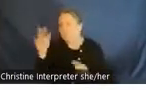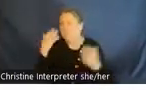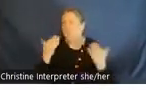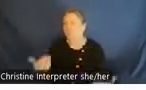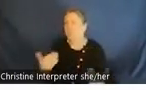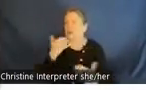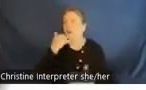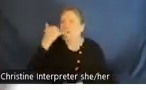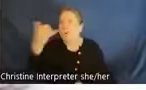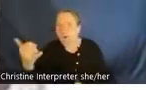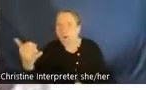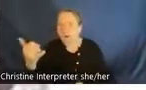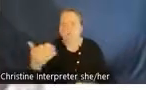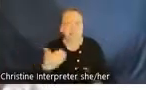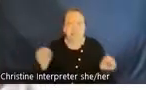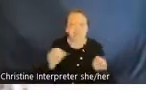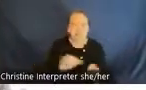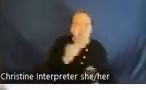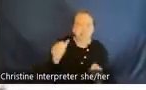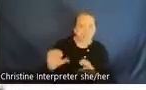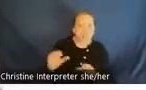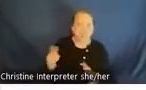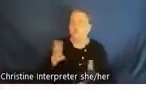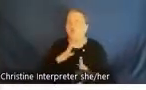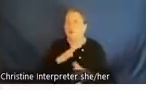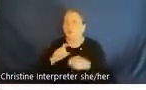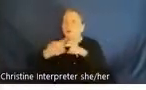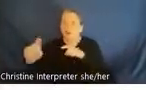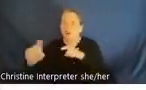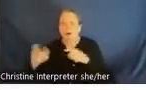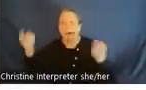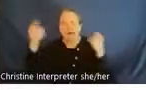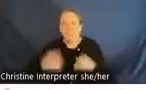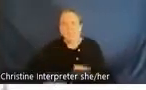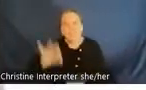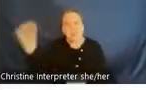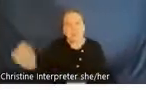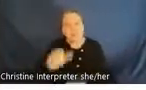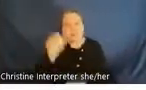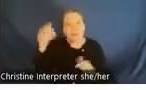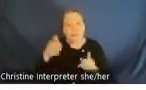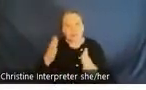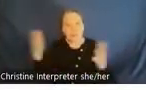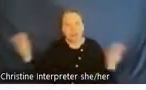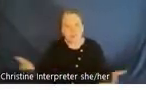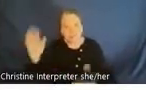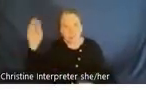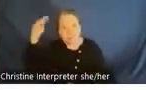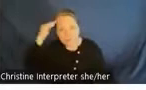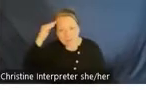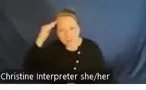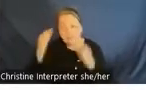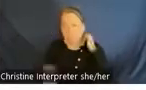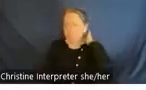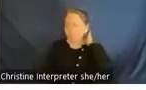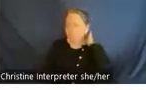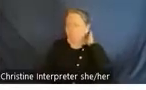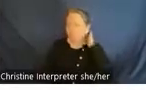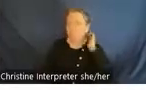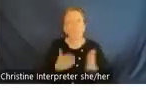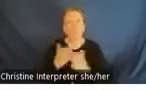I discovered Another Way here in Montpelier. And throughout the course of time, I found a very dedicated